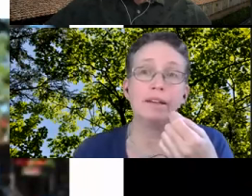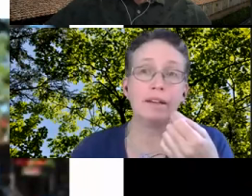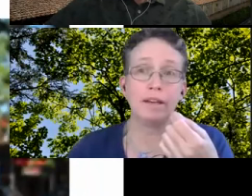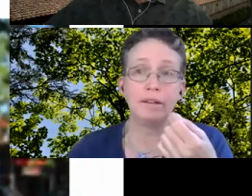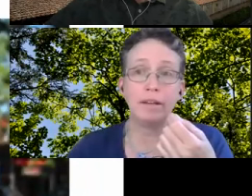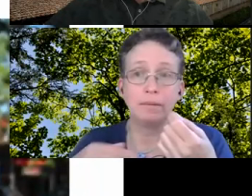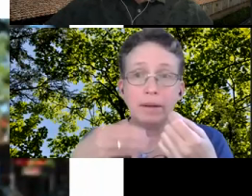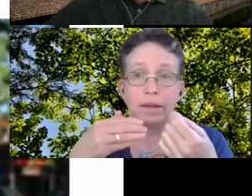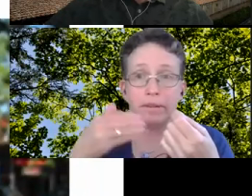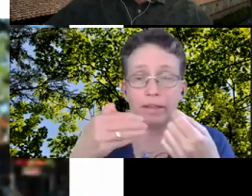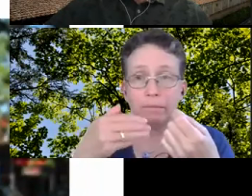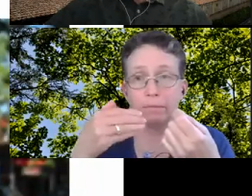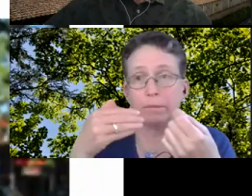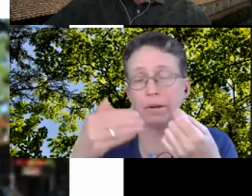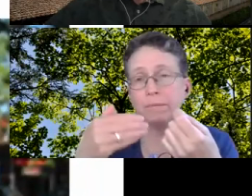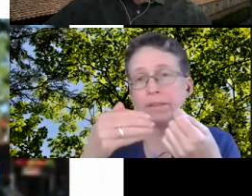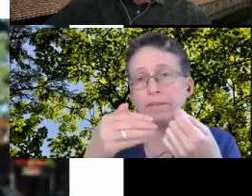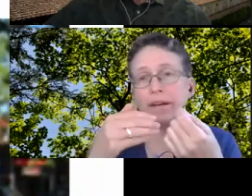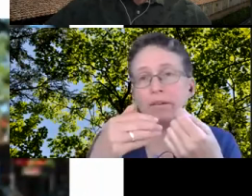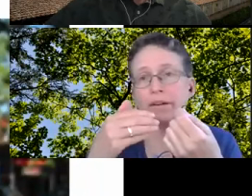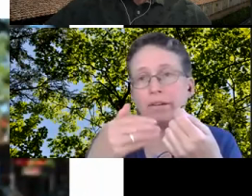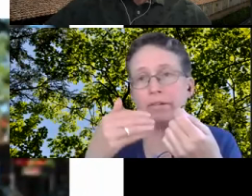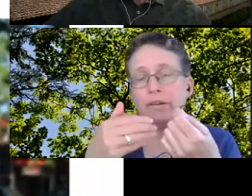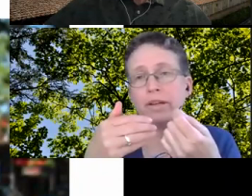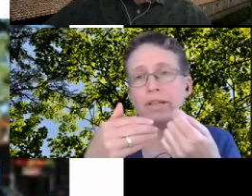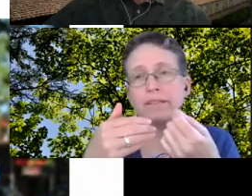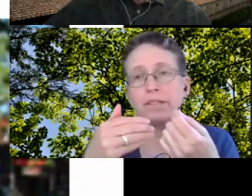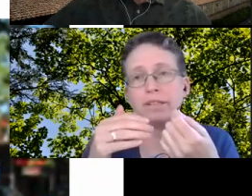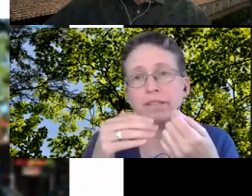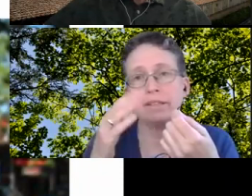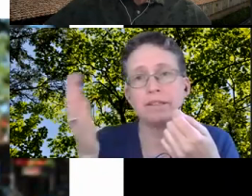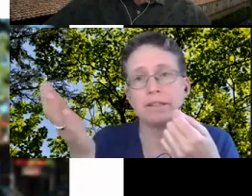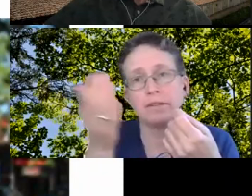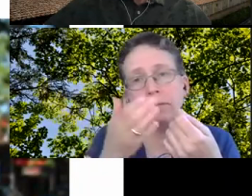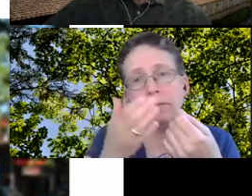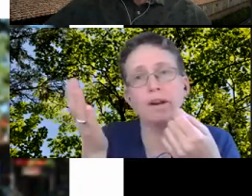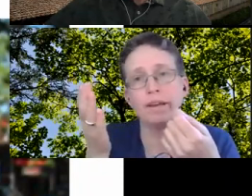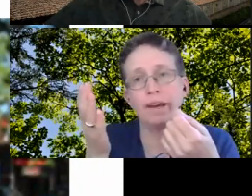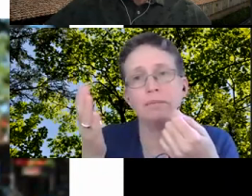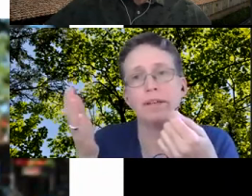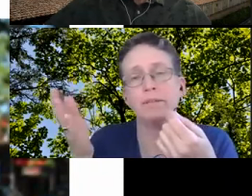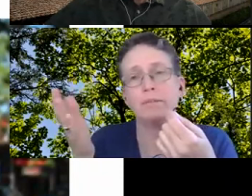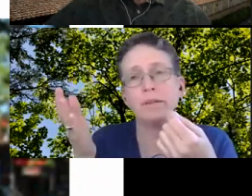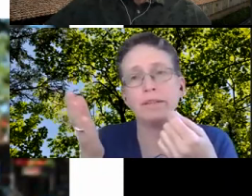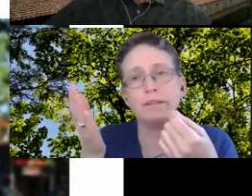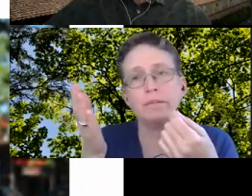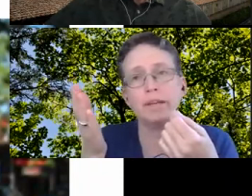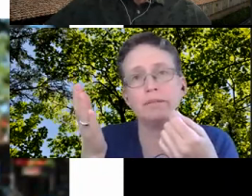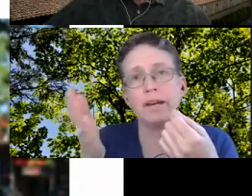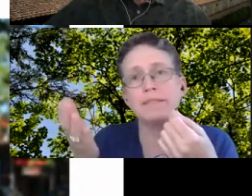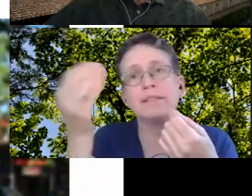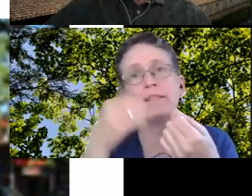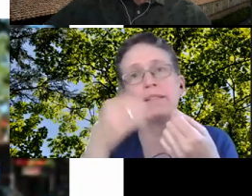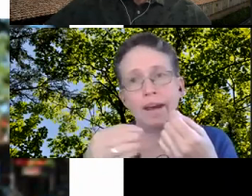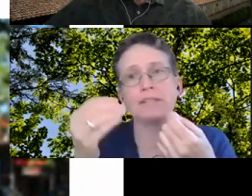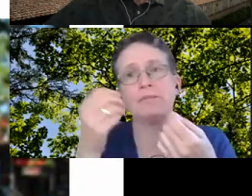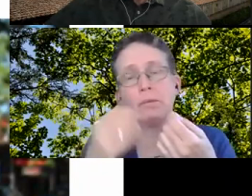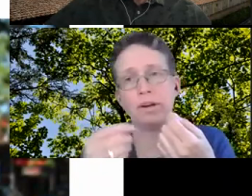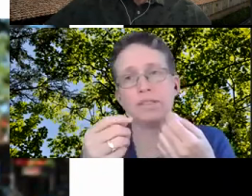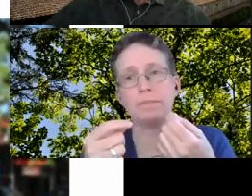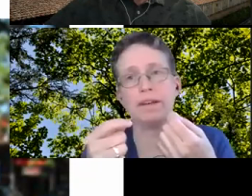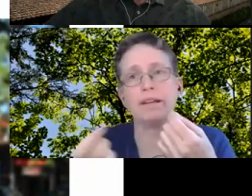and the purpose of that greening organization is so they work again with residents that